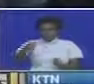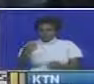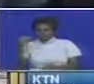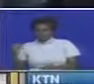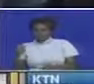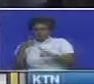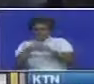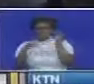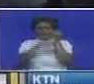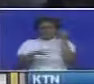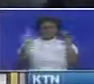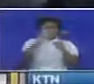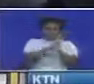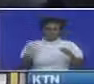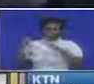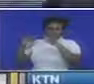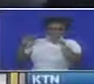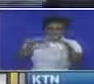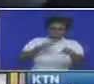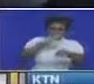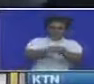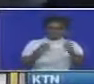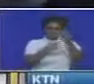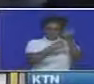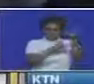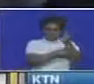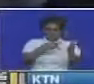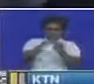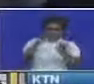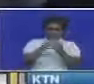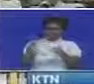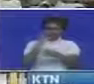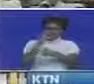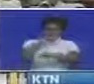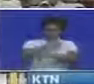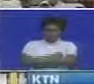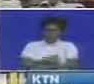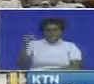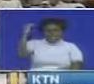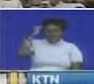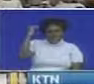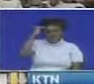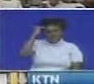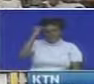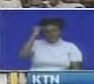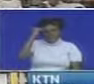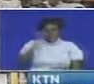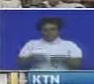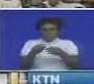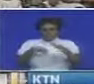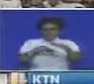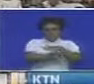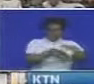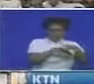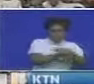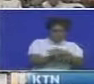country assembled for this year's scholarships that would cater for their 4 years of secondary education, giving them access to